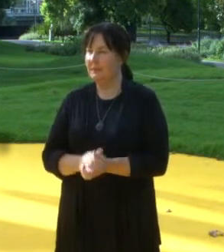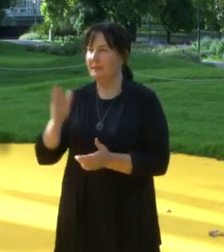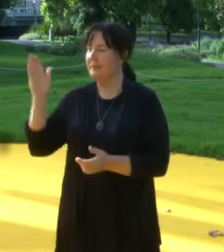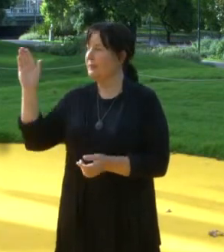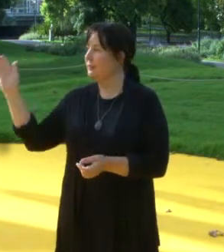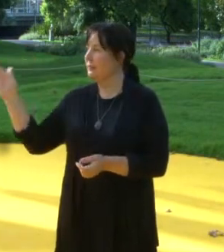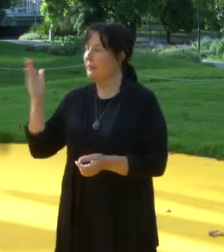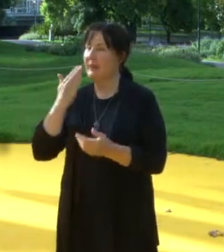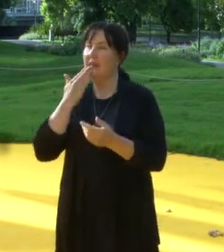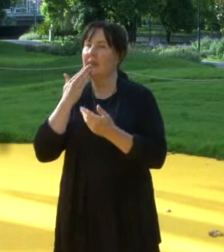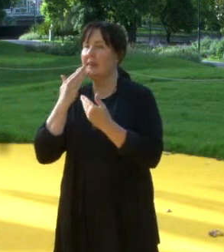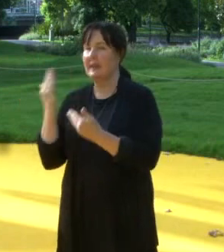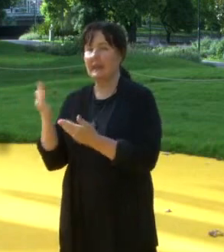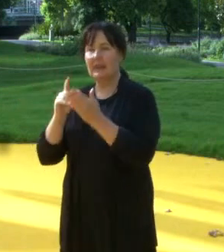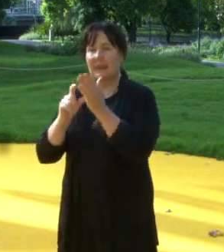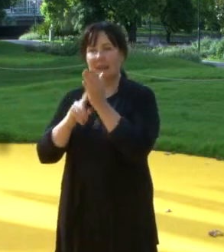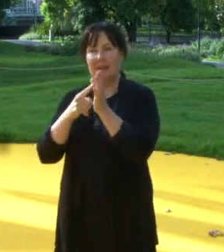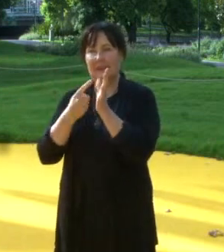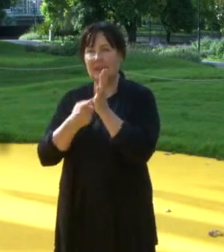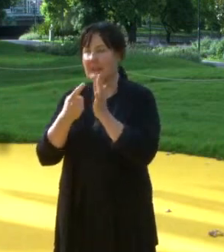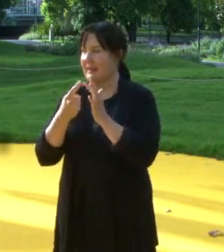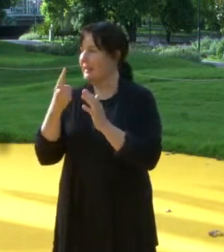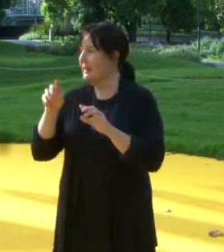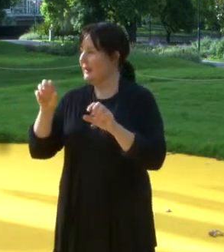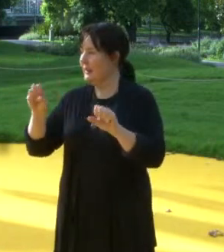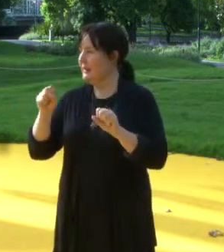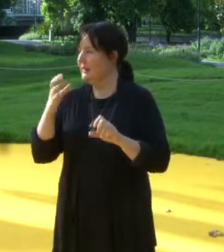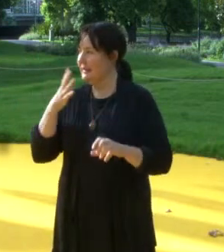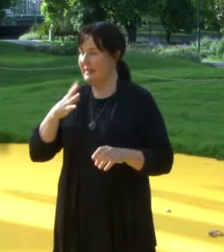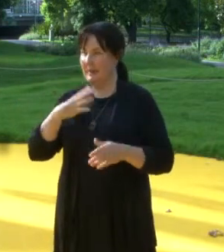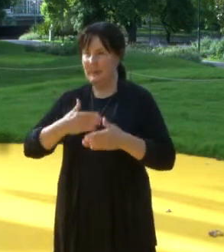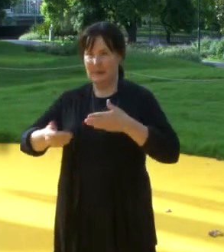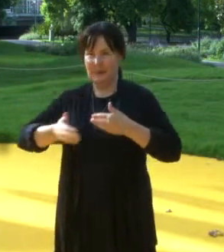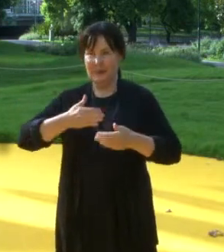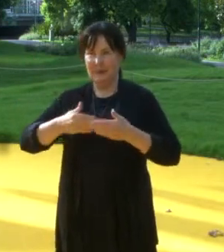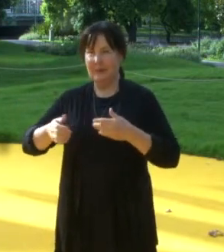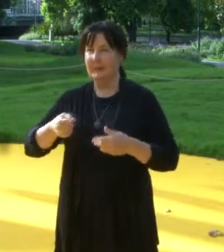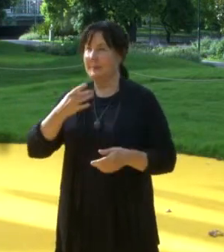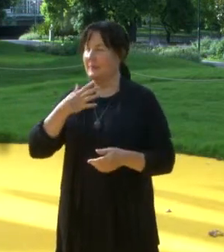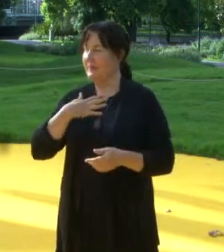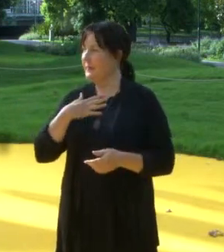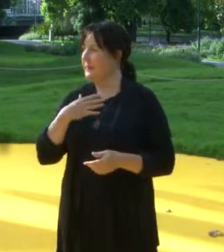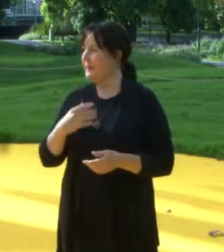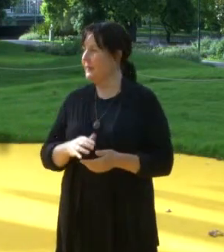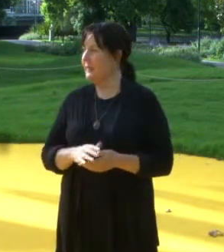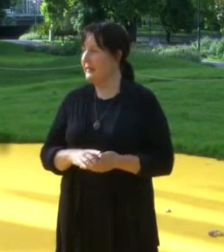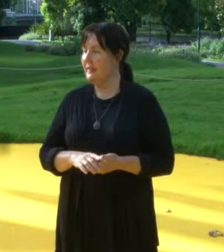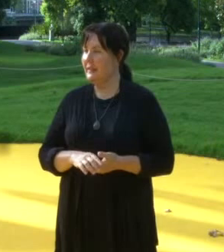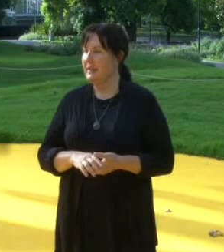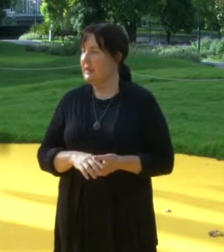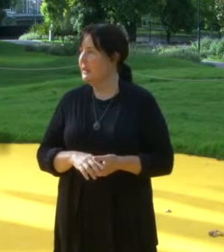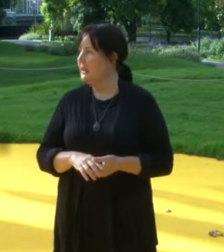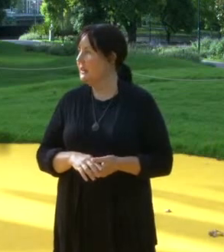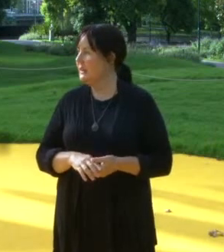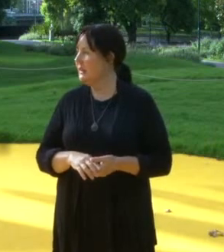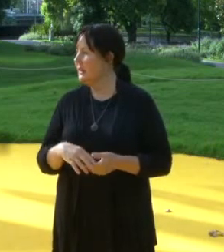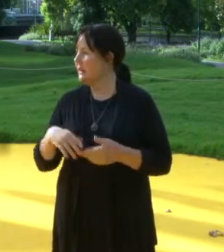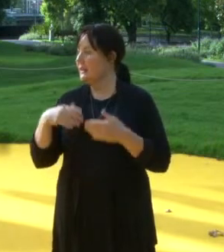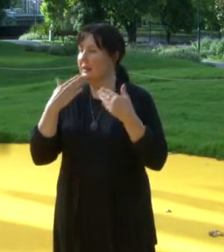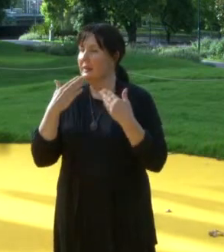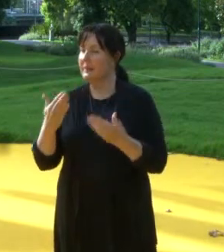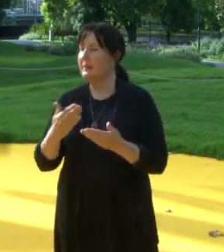Thank you so much, Claire. And hang on, I've just got to get myself organised. Yes, so allow me to please. yes, thank you very